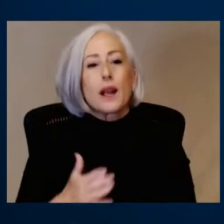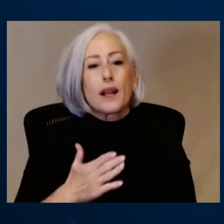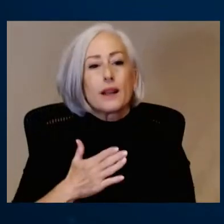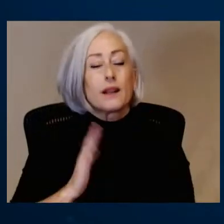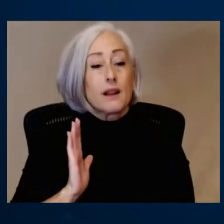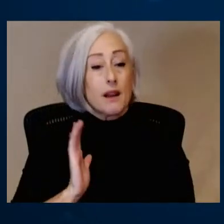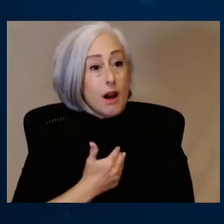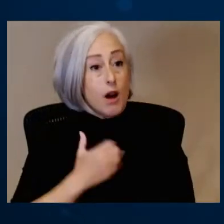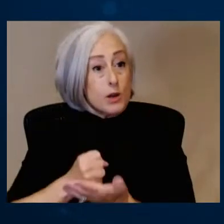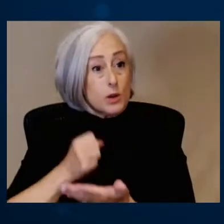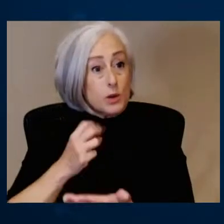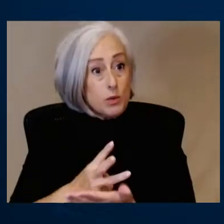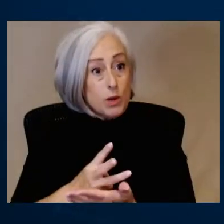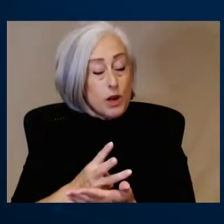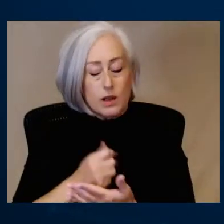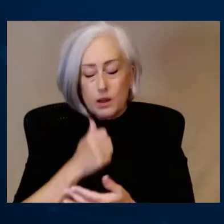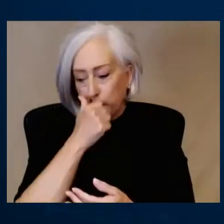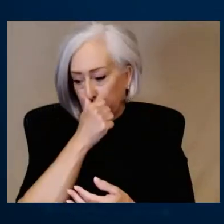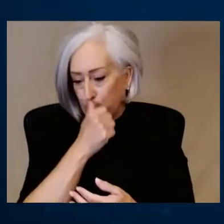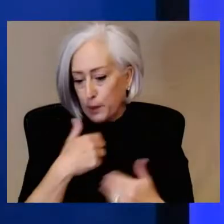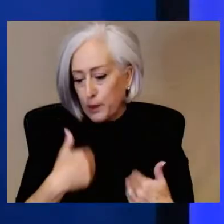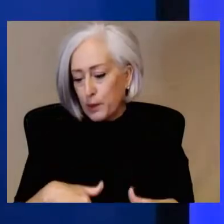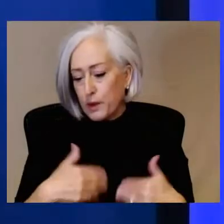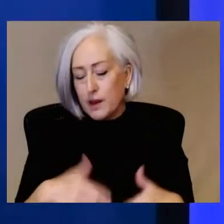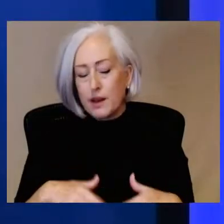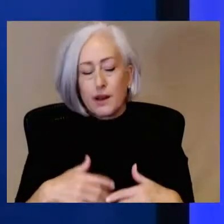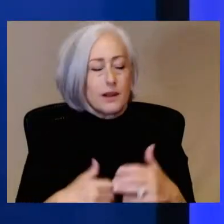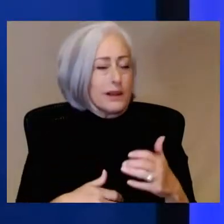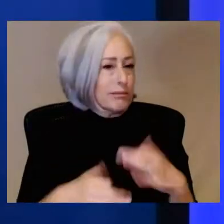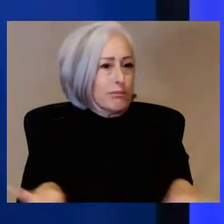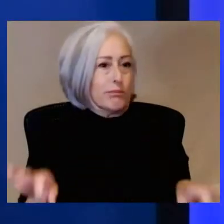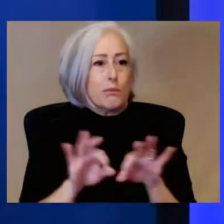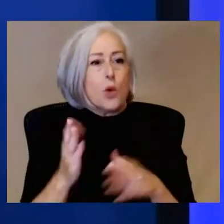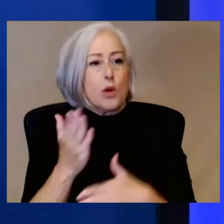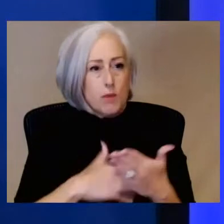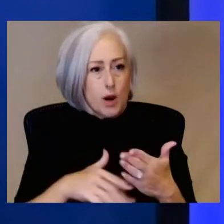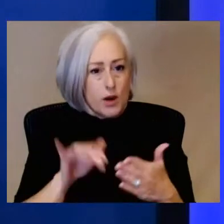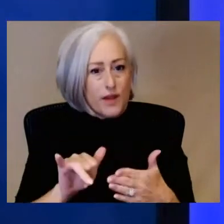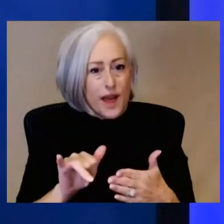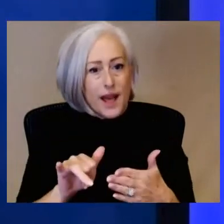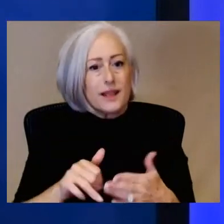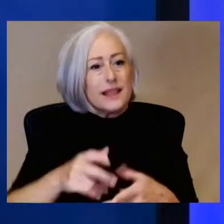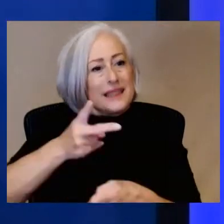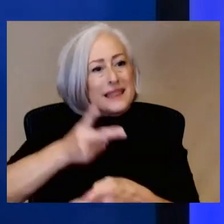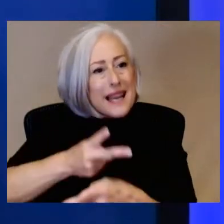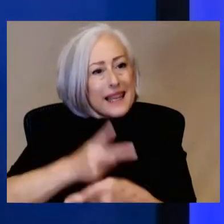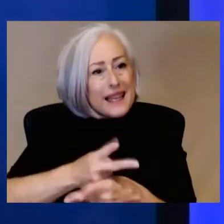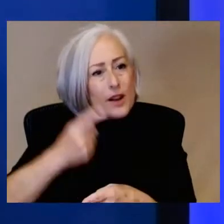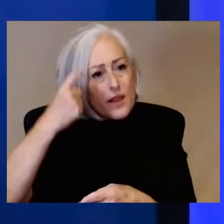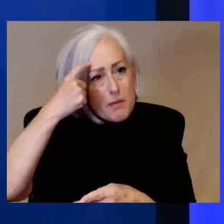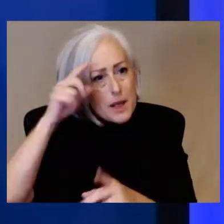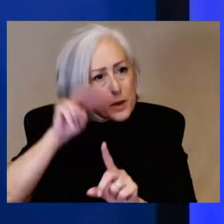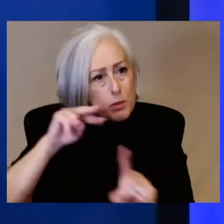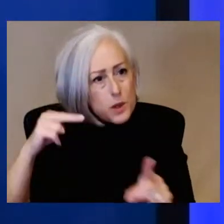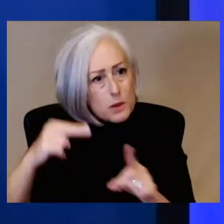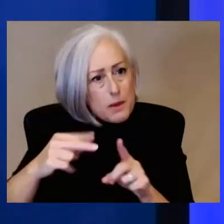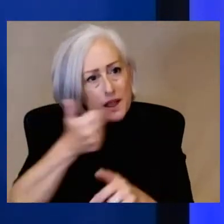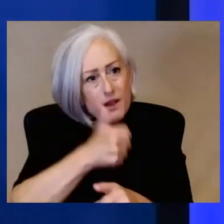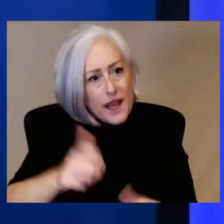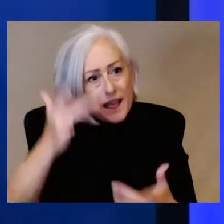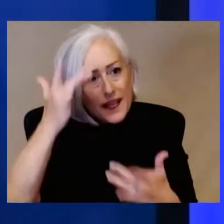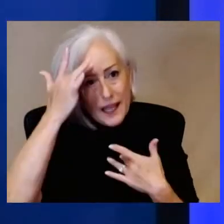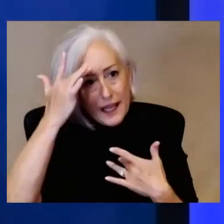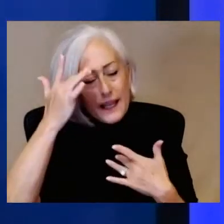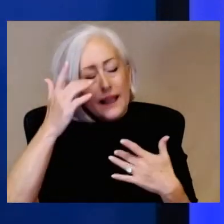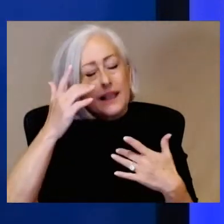of the mainstays of our team because of treating the mental side of any disorder, any type of chronic disease